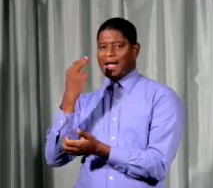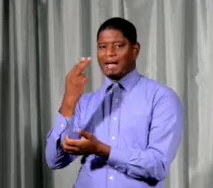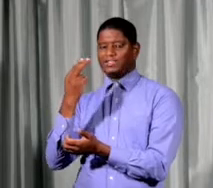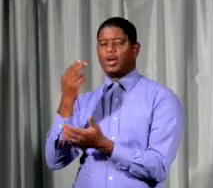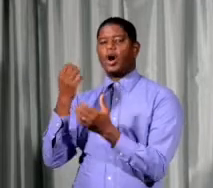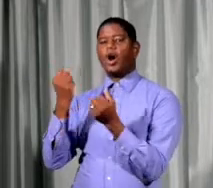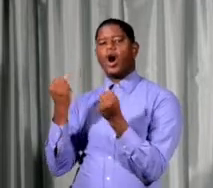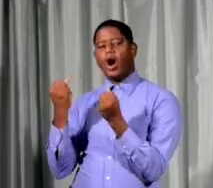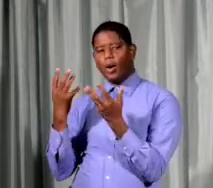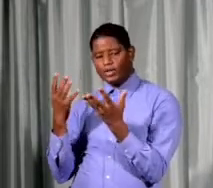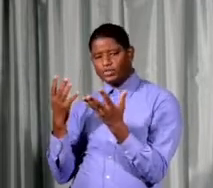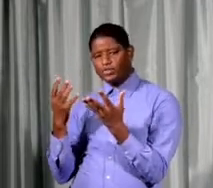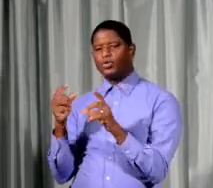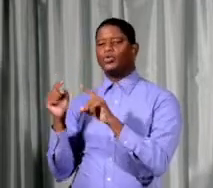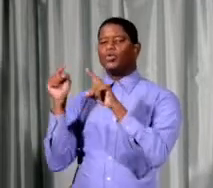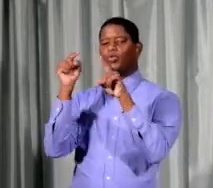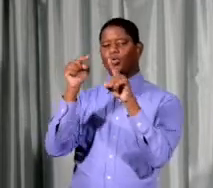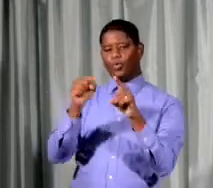this company has